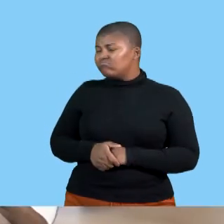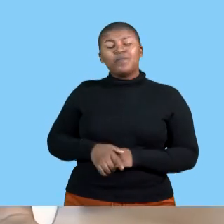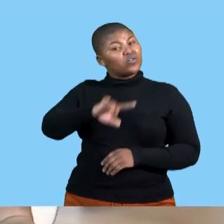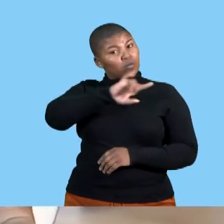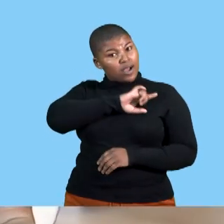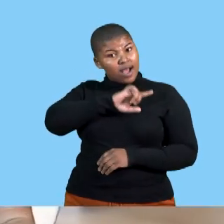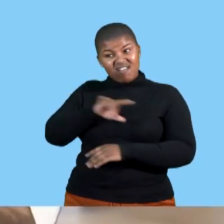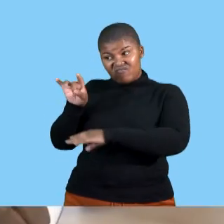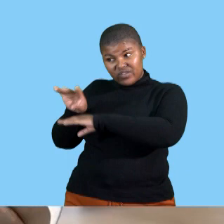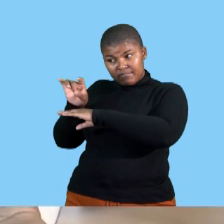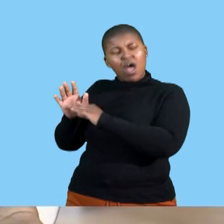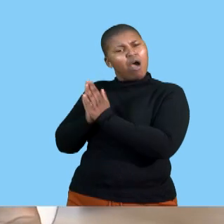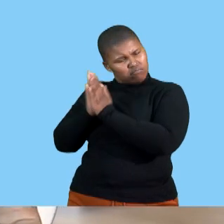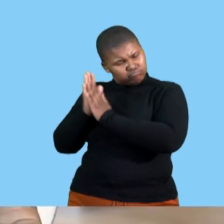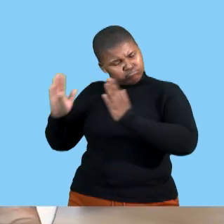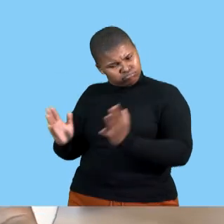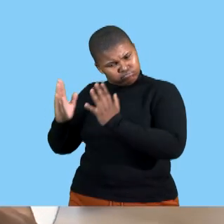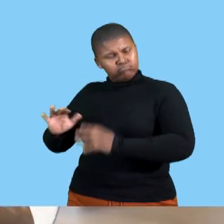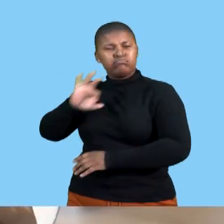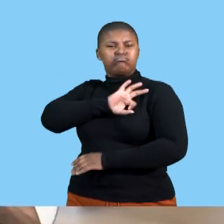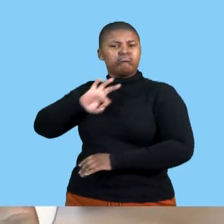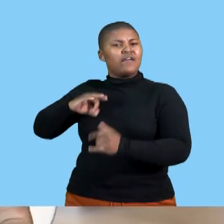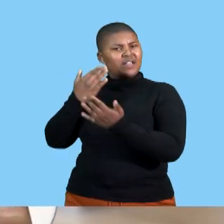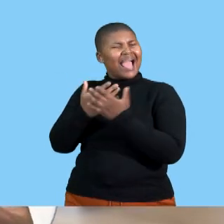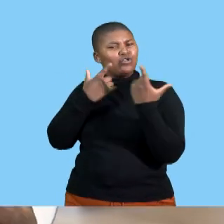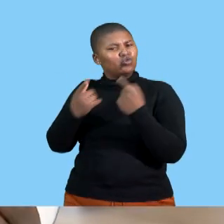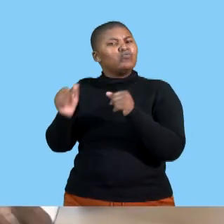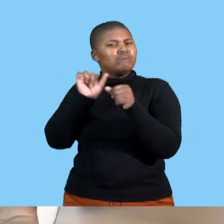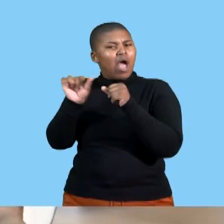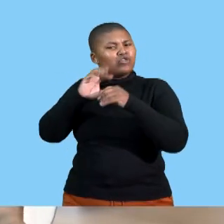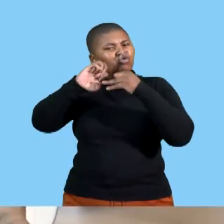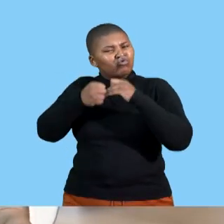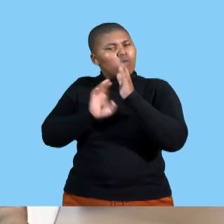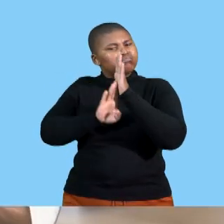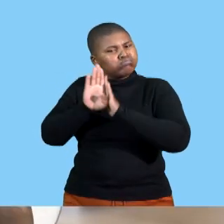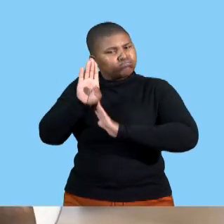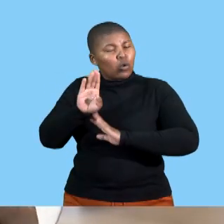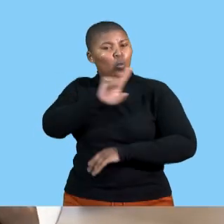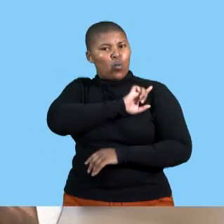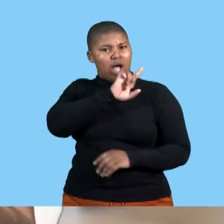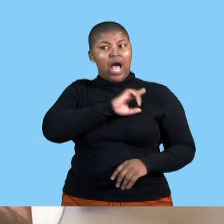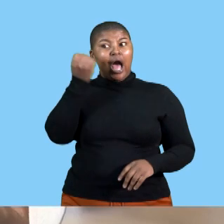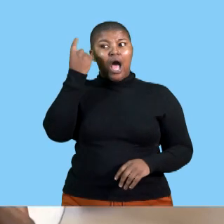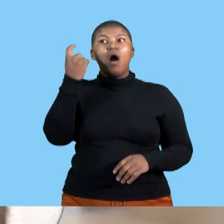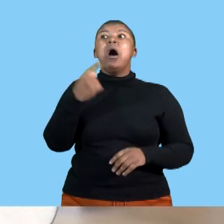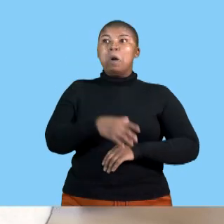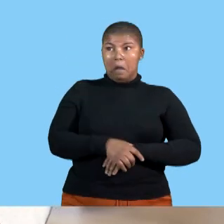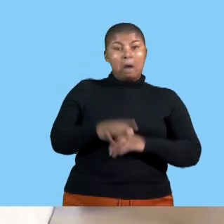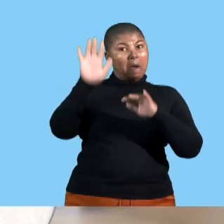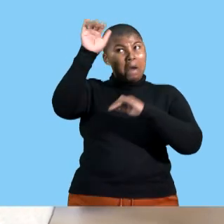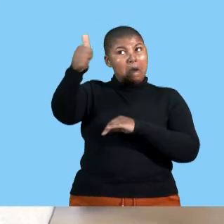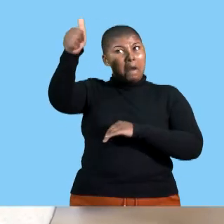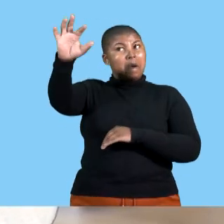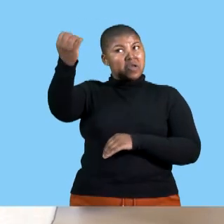it encourages people, or encourages employees to even try more or to do better next time, because they understand that you're going to give